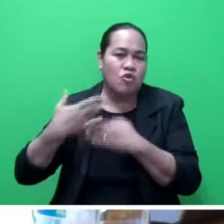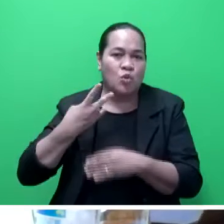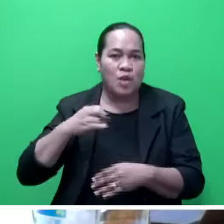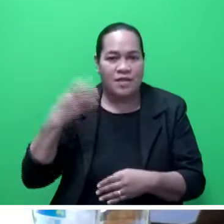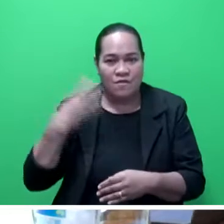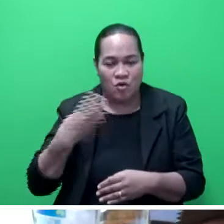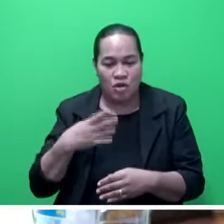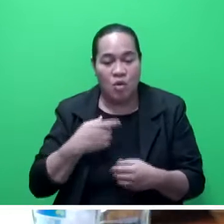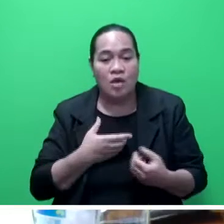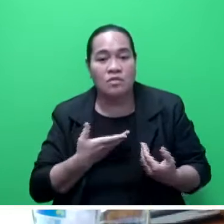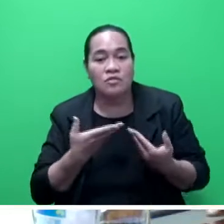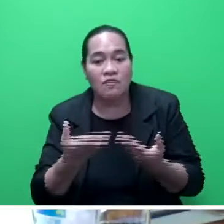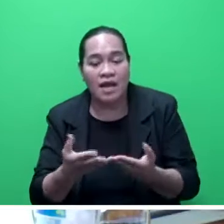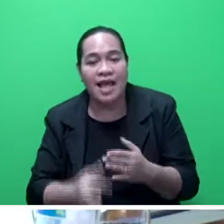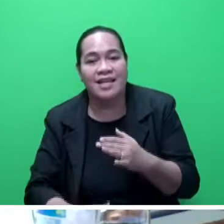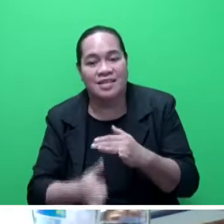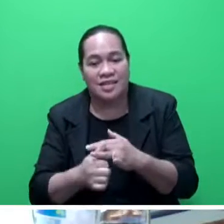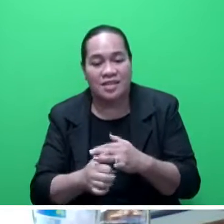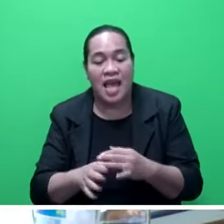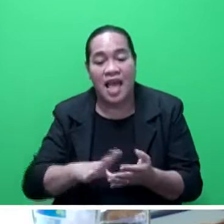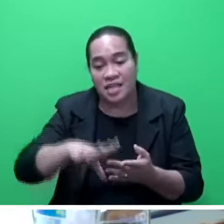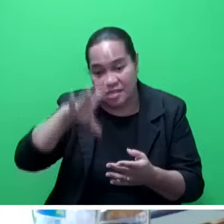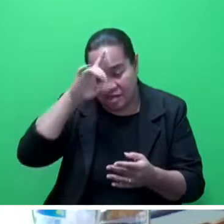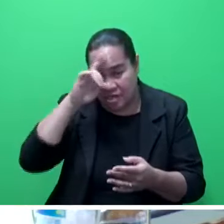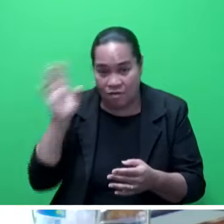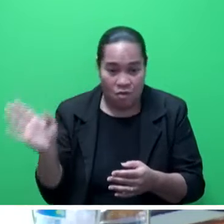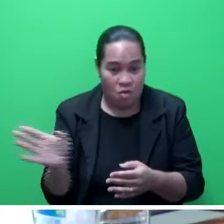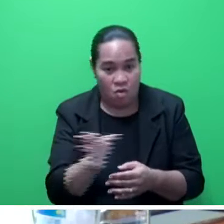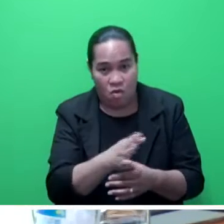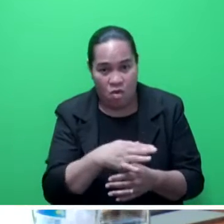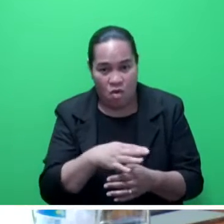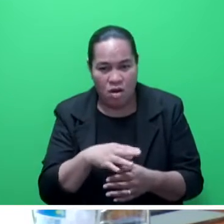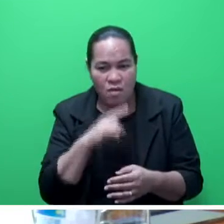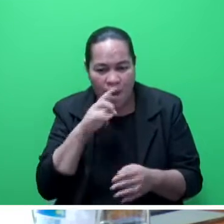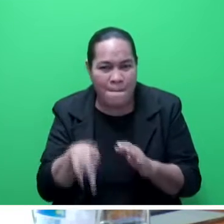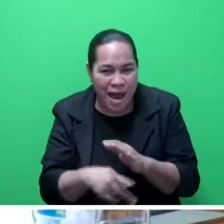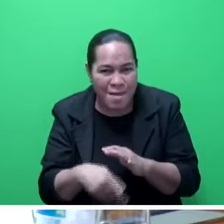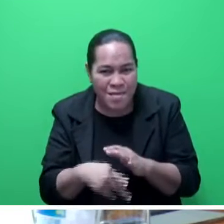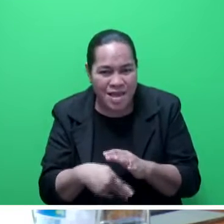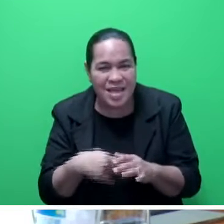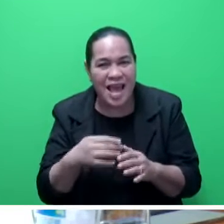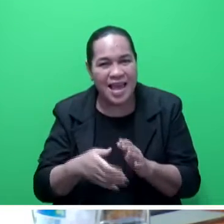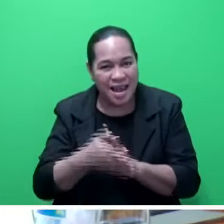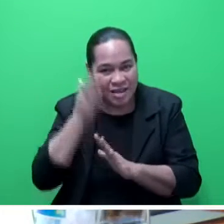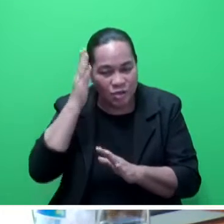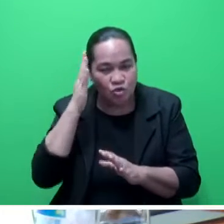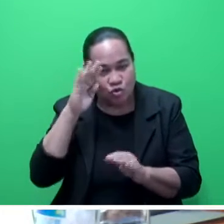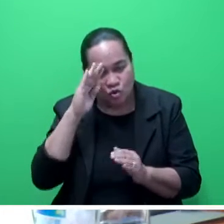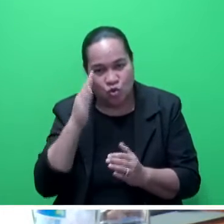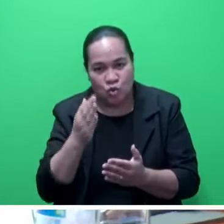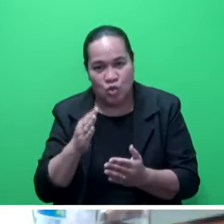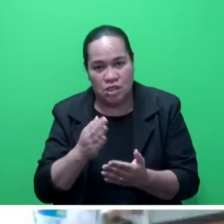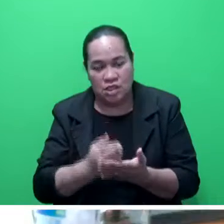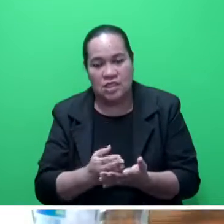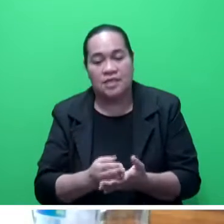provide accessibility to education to all eligible primary and secondary students. In